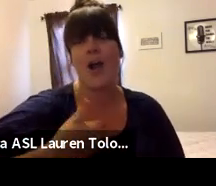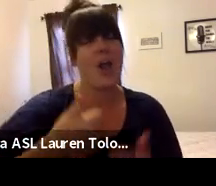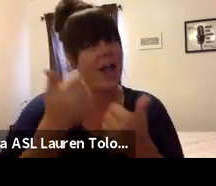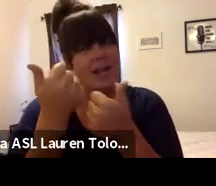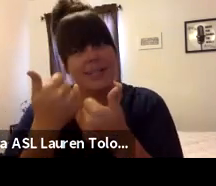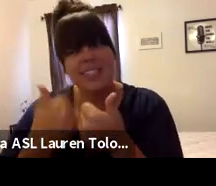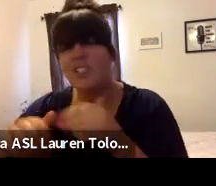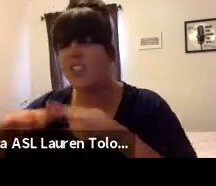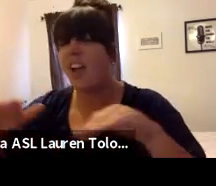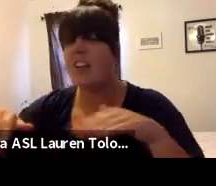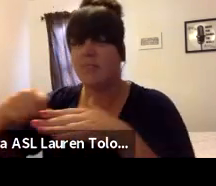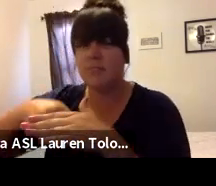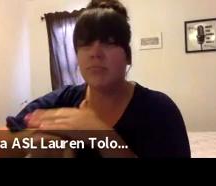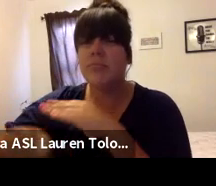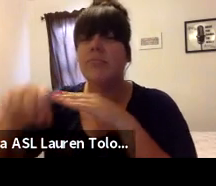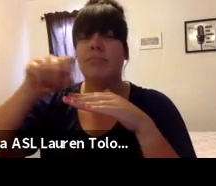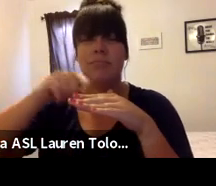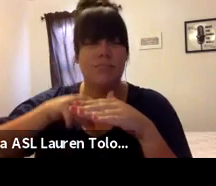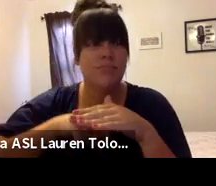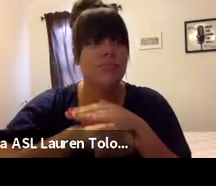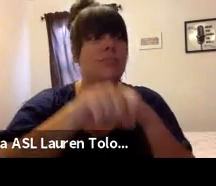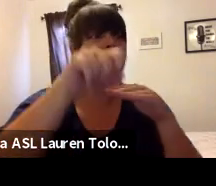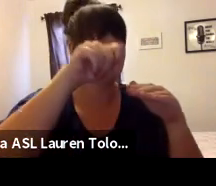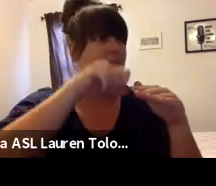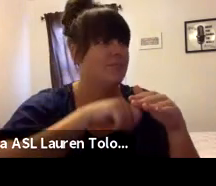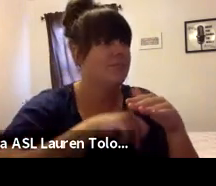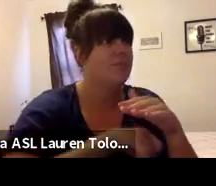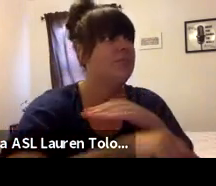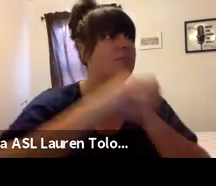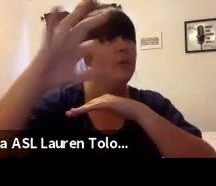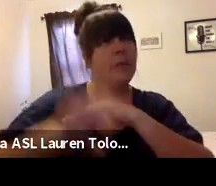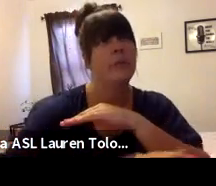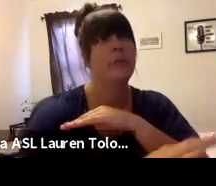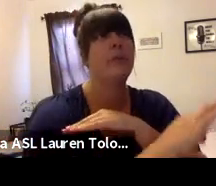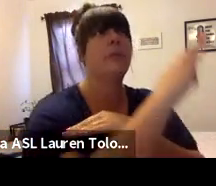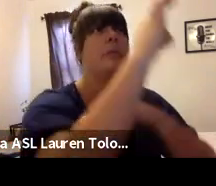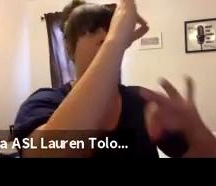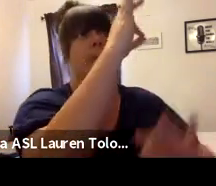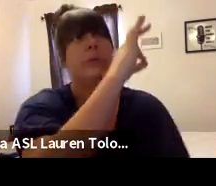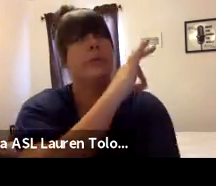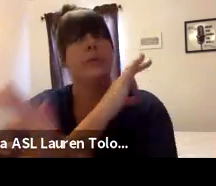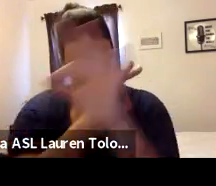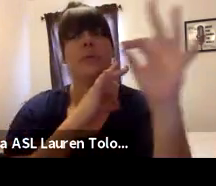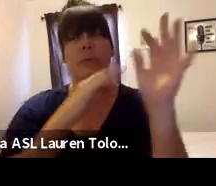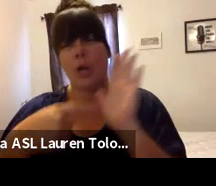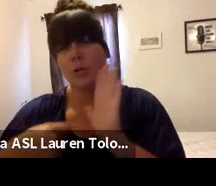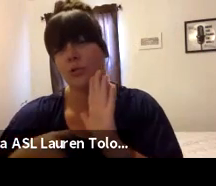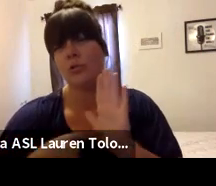a morning star rises and sings to the universe who